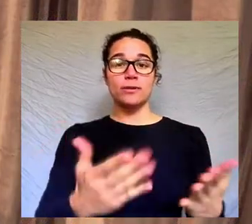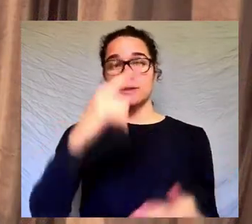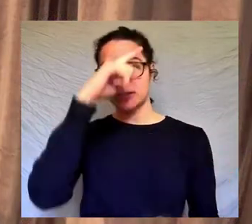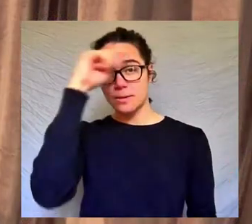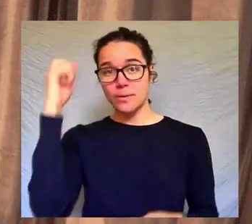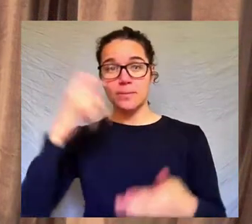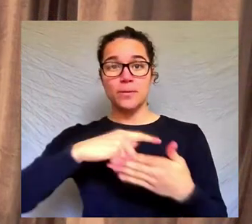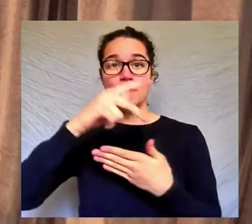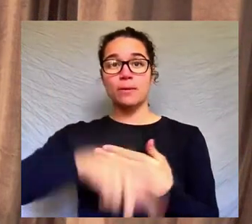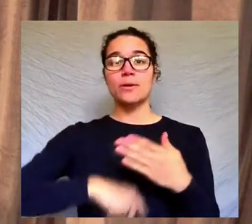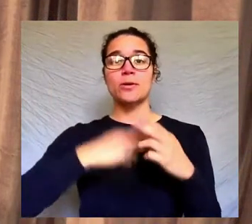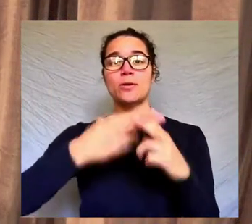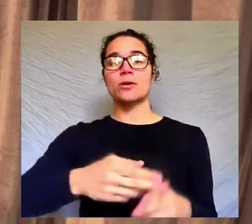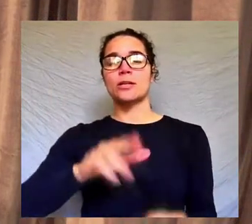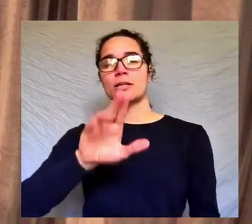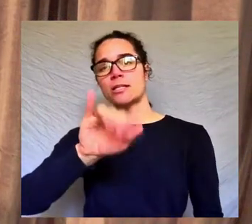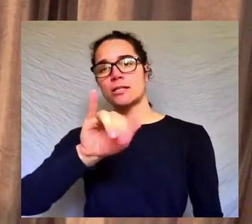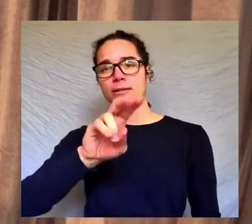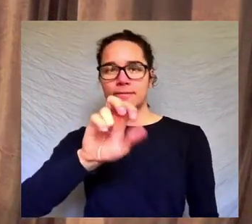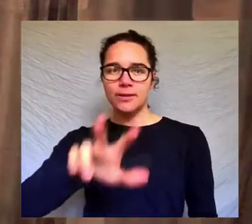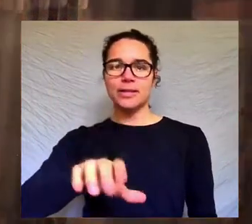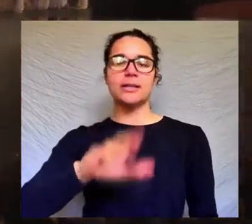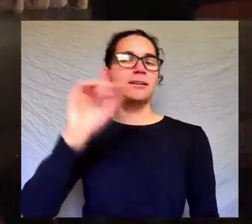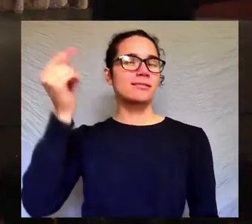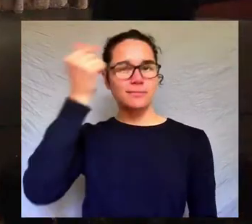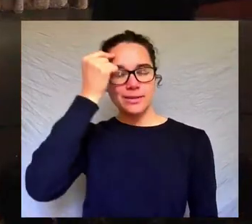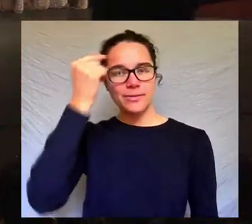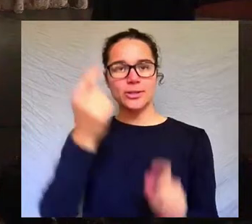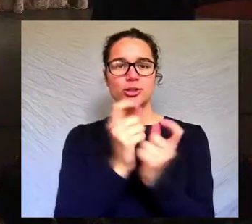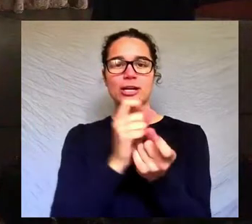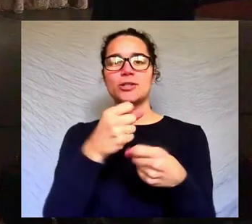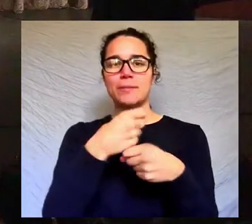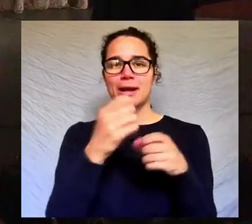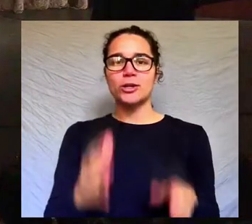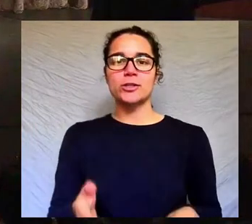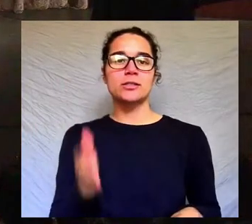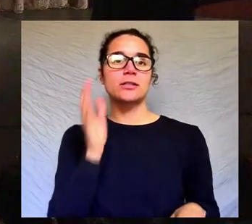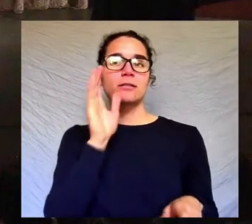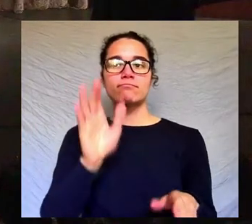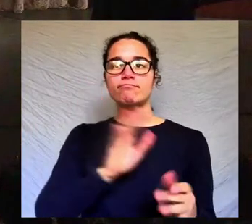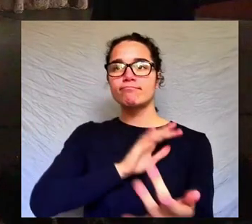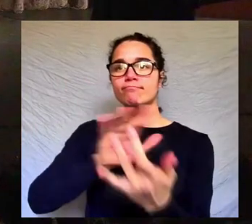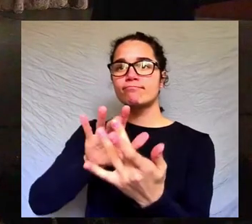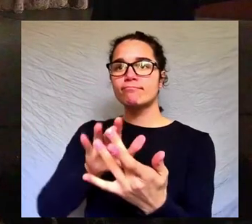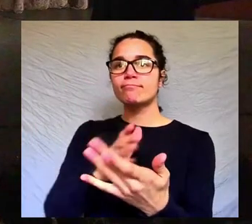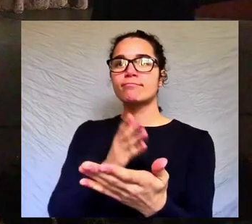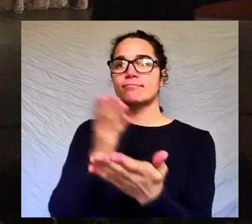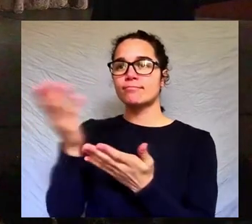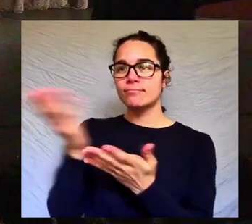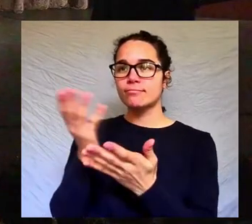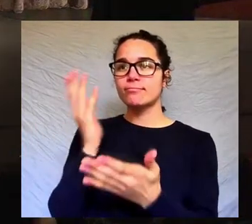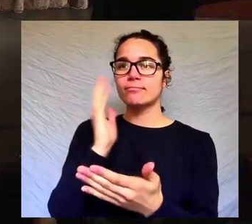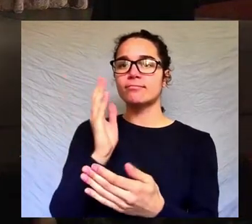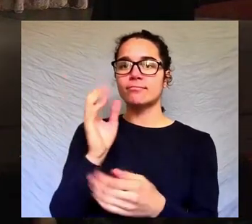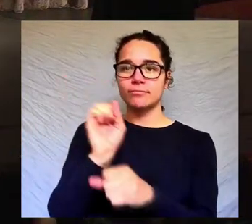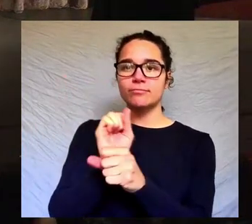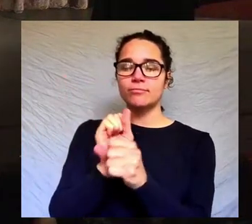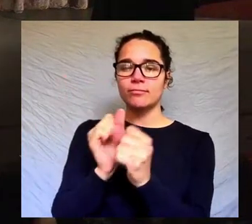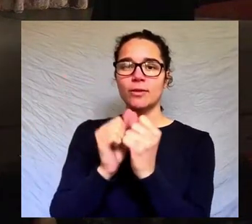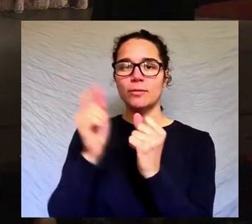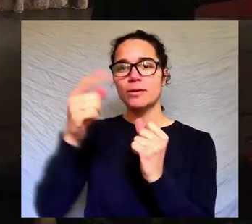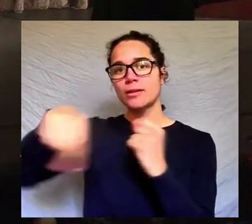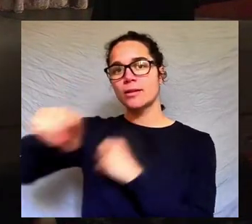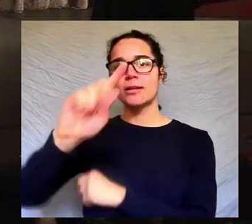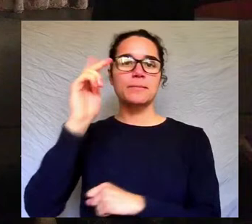which middle schoolers work with local elected officials and civic leaders to address concerns in their own neighborhoods, like